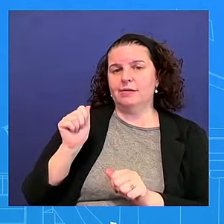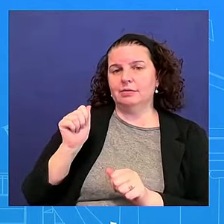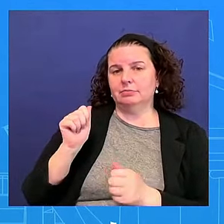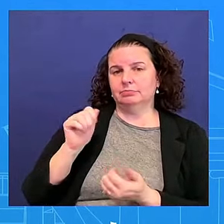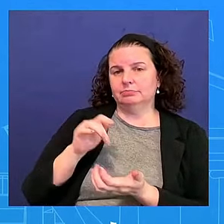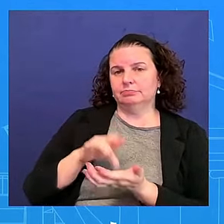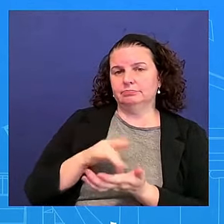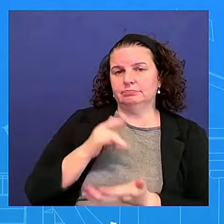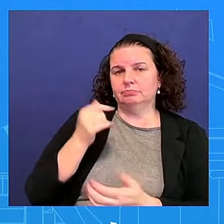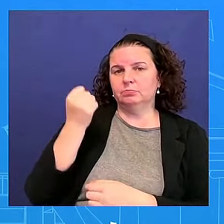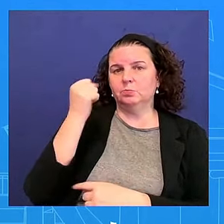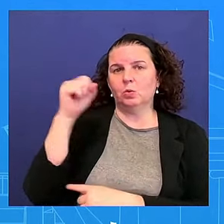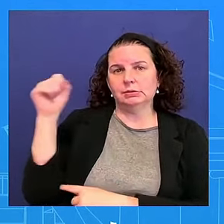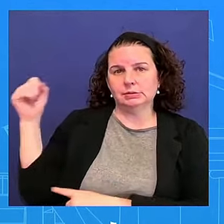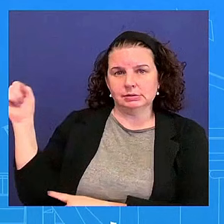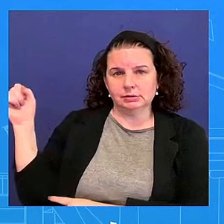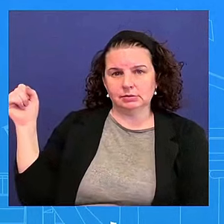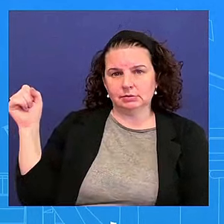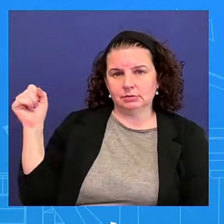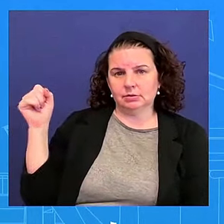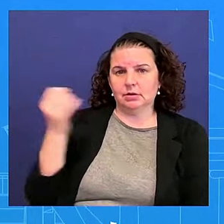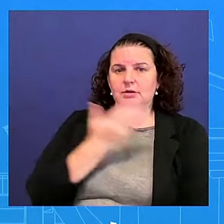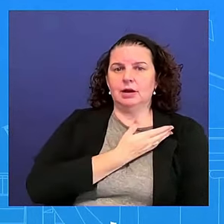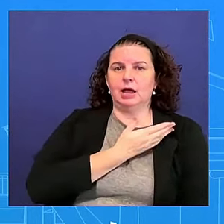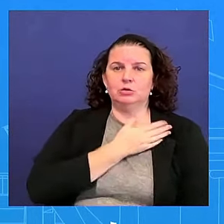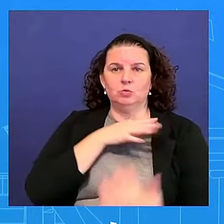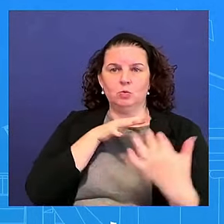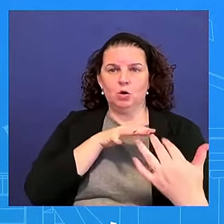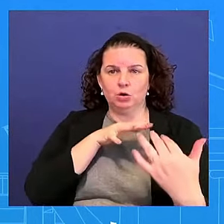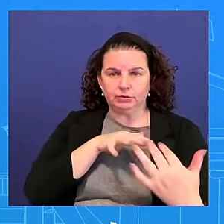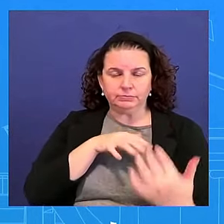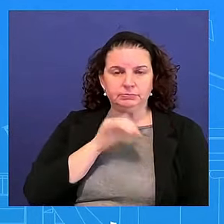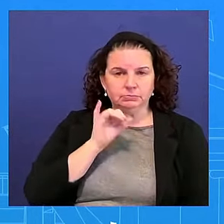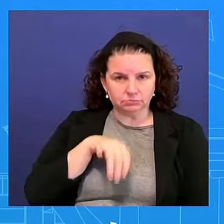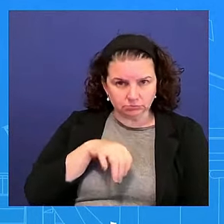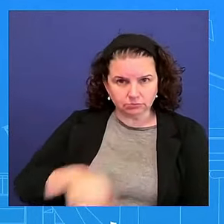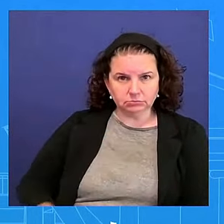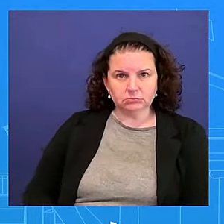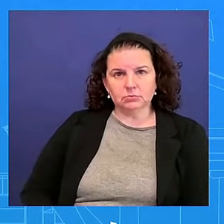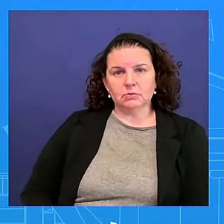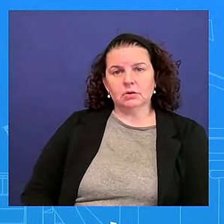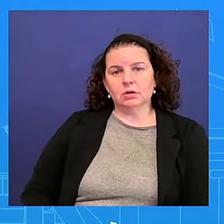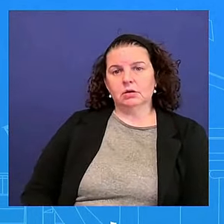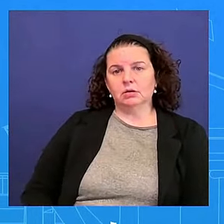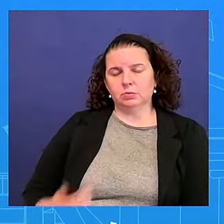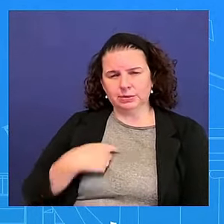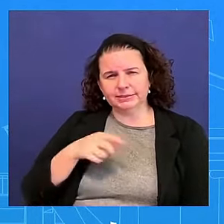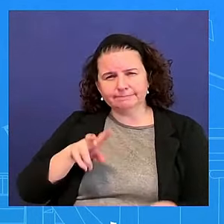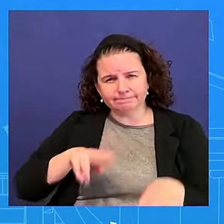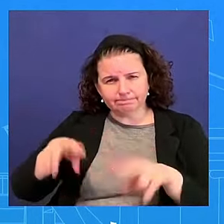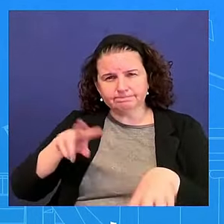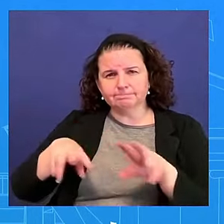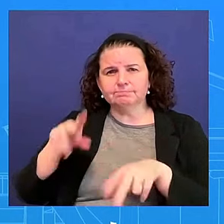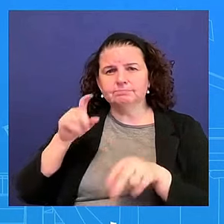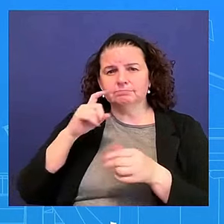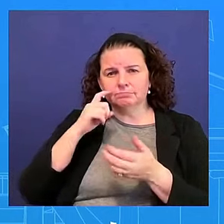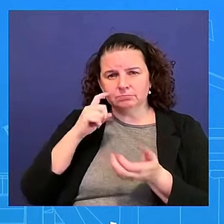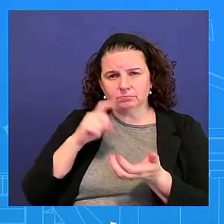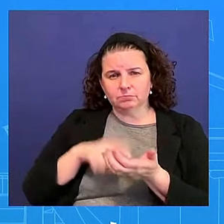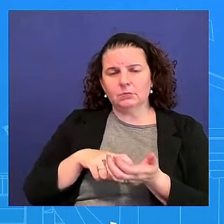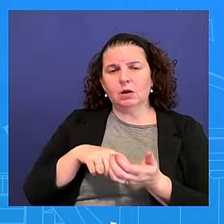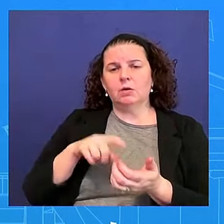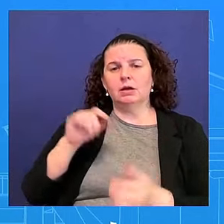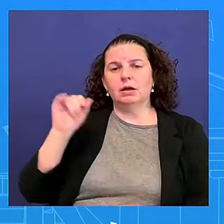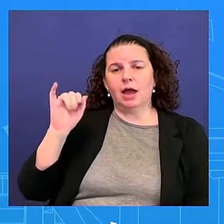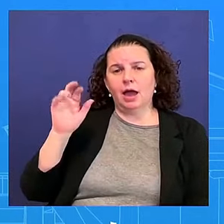a playbook we've seen other actors use over the years. We've observed actors tied to Iran's government posing as activists online, seeking to encourage protests,